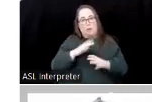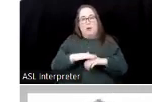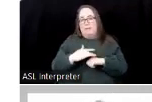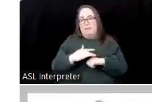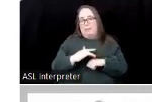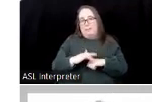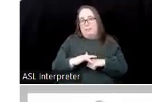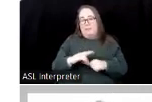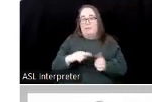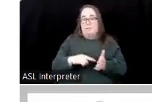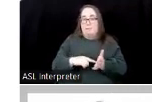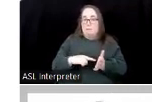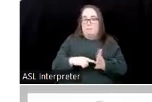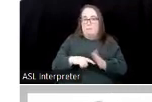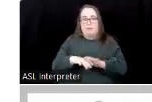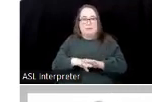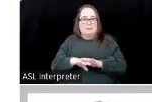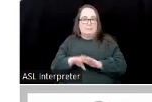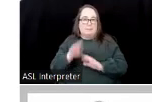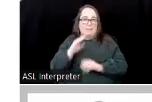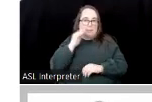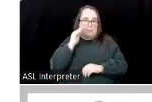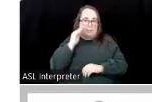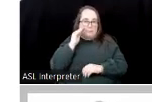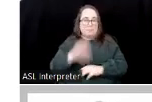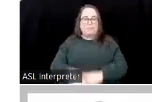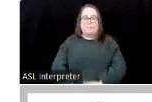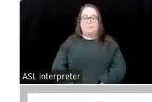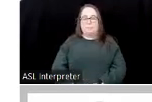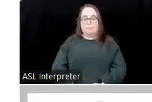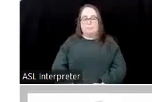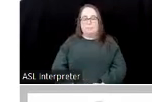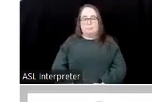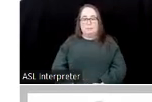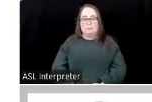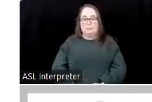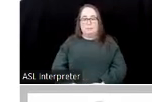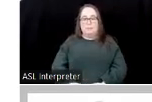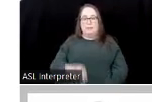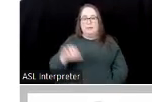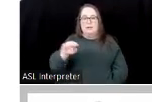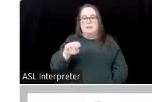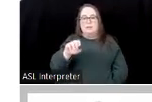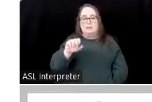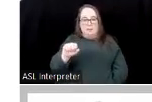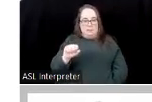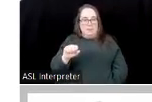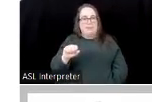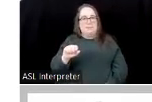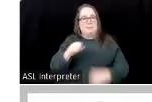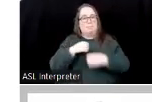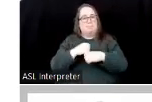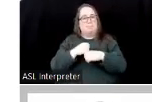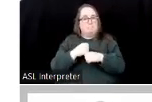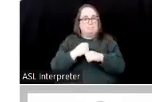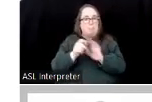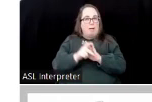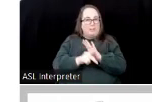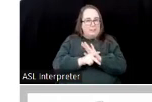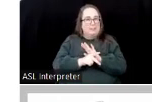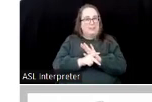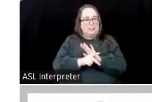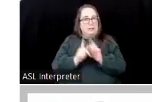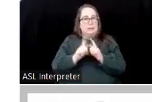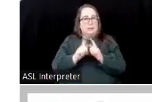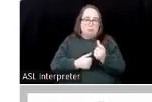availability of affordable and accessible housing. CMS has also been forging policy avenues to support